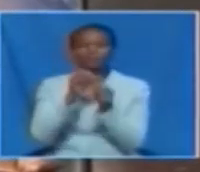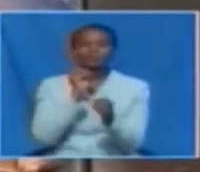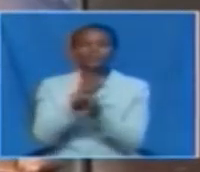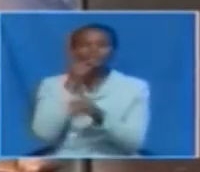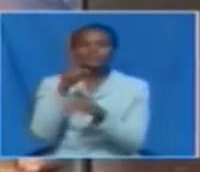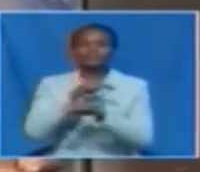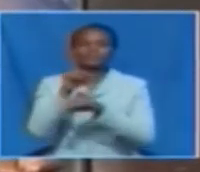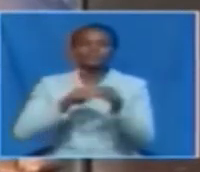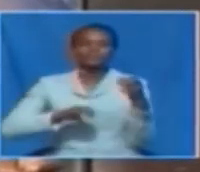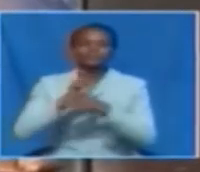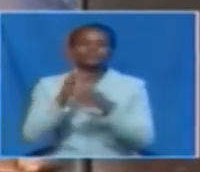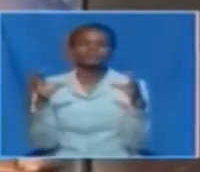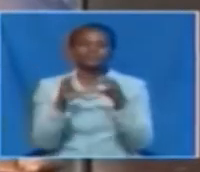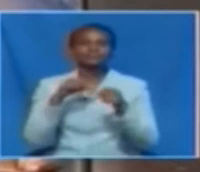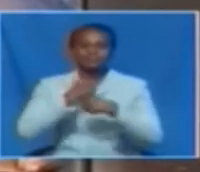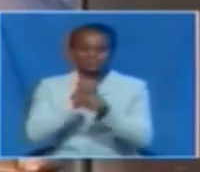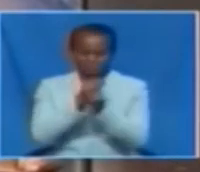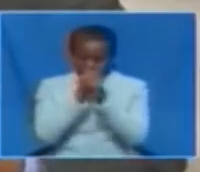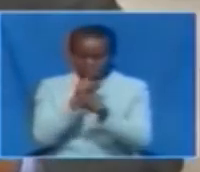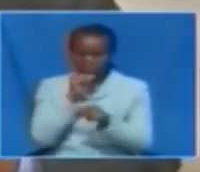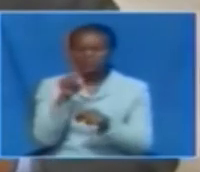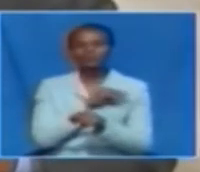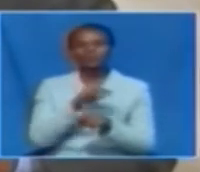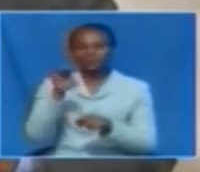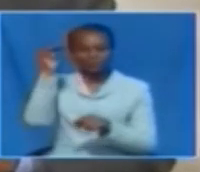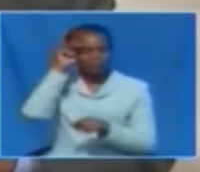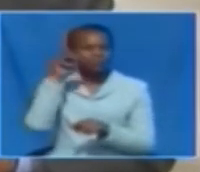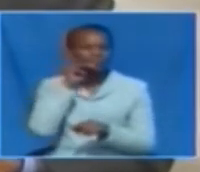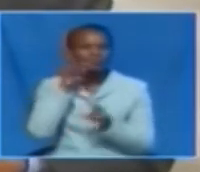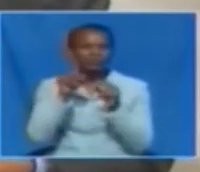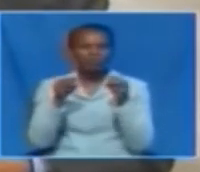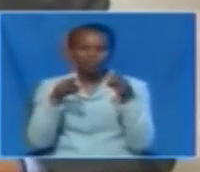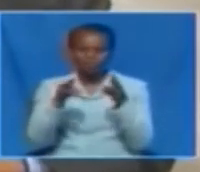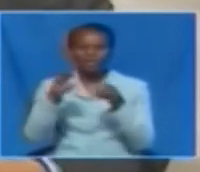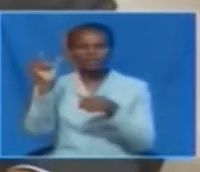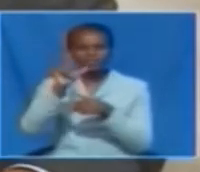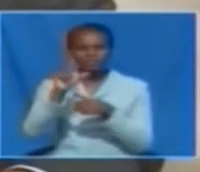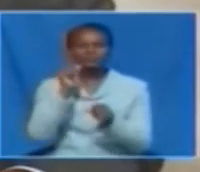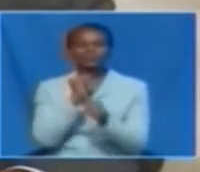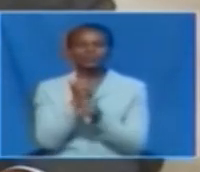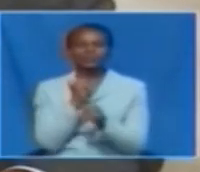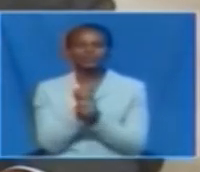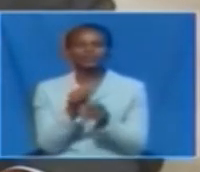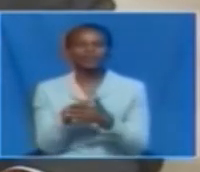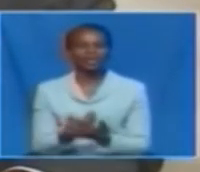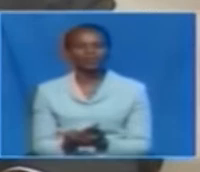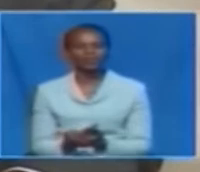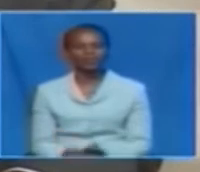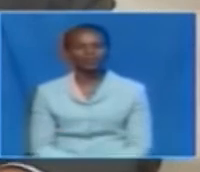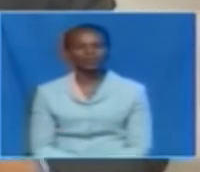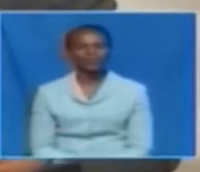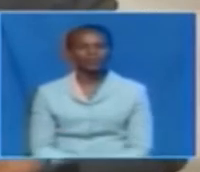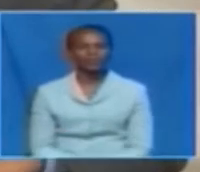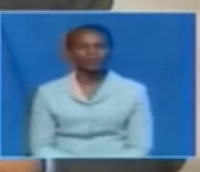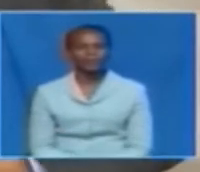National Executive Committee that makes these decisions, not Nevers Mumba. So the way MMD works... As a party, would it have been on your mind